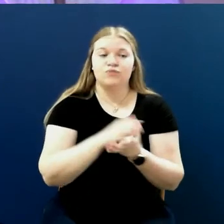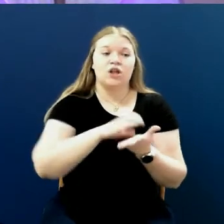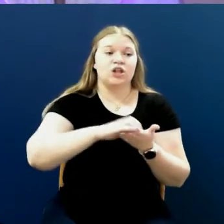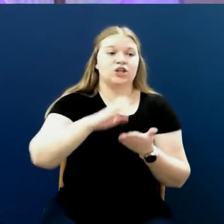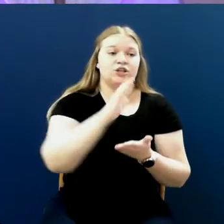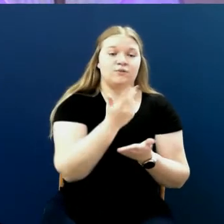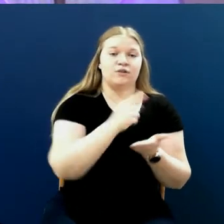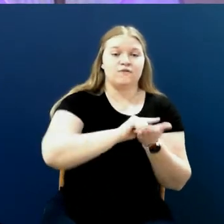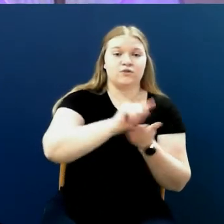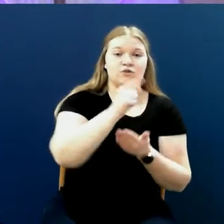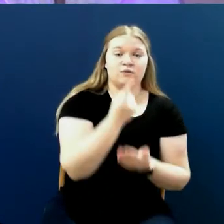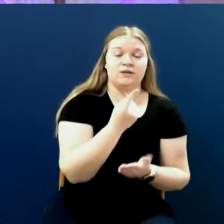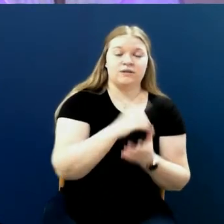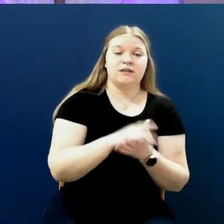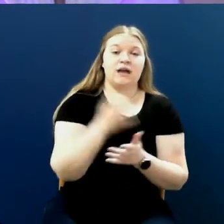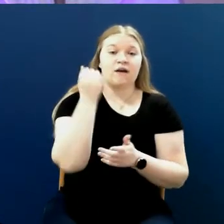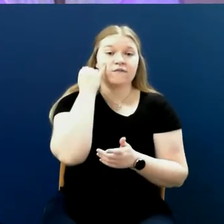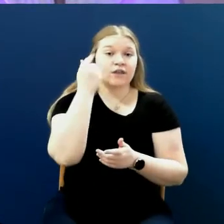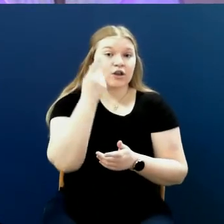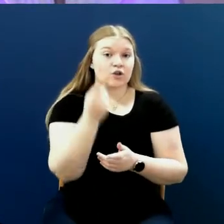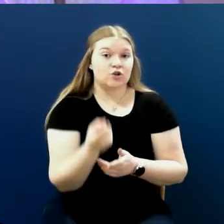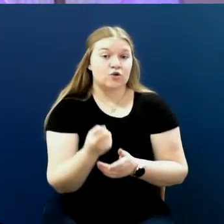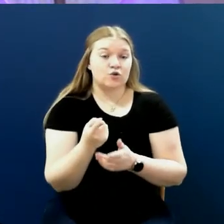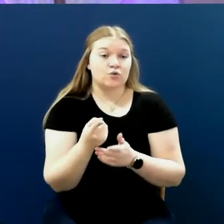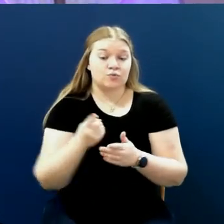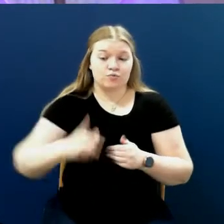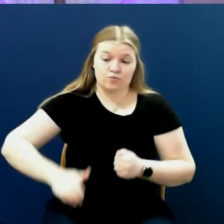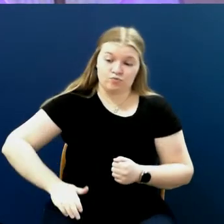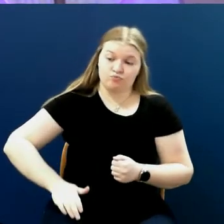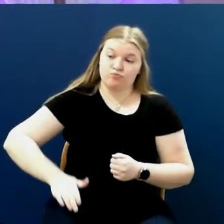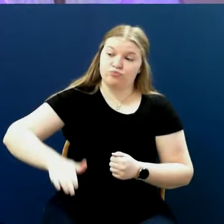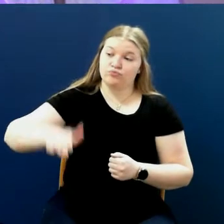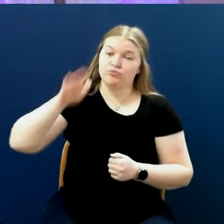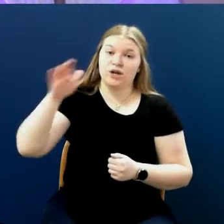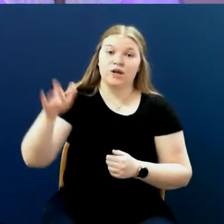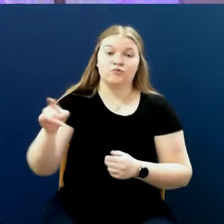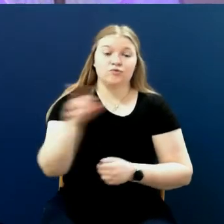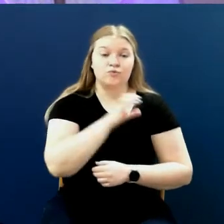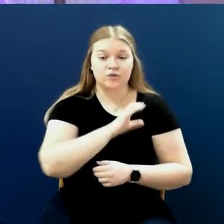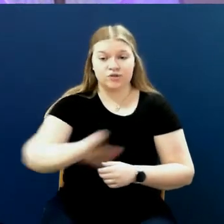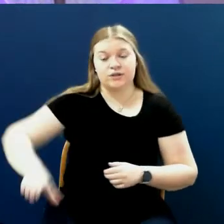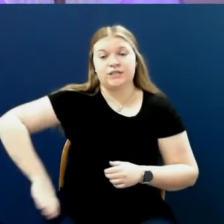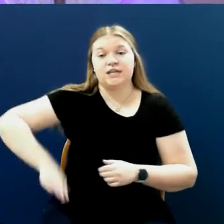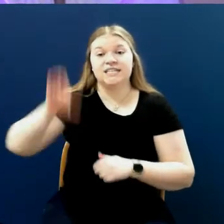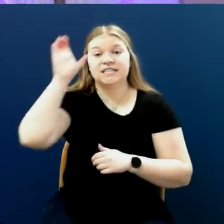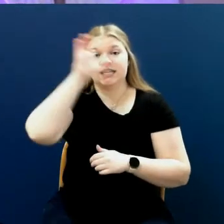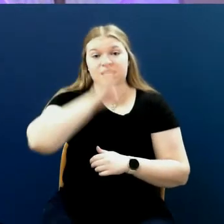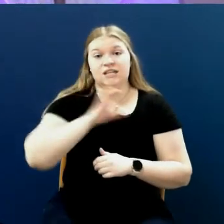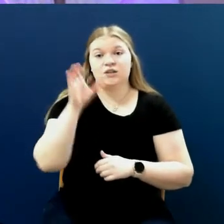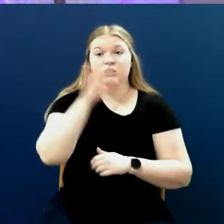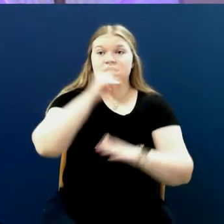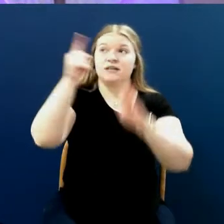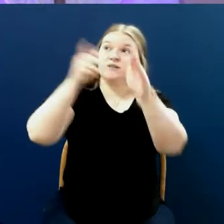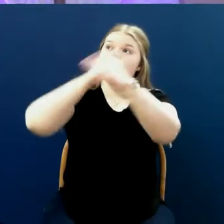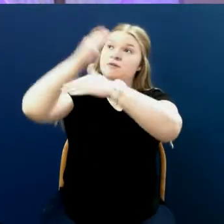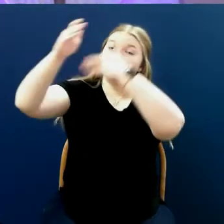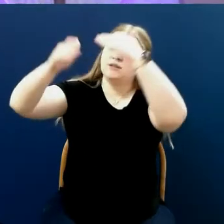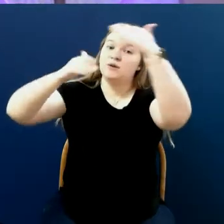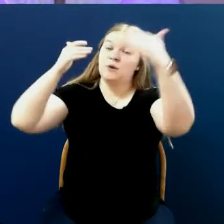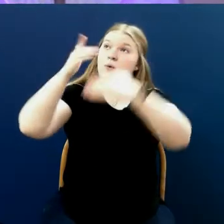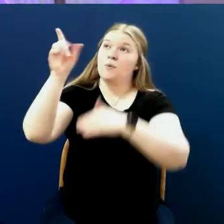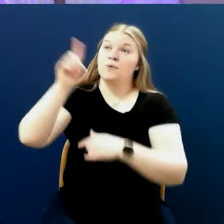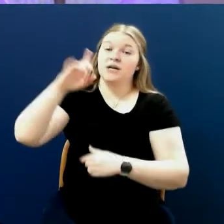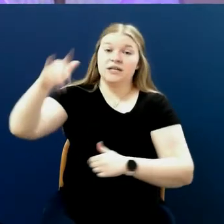1. If then you were raised with Christ, seek those things which are above, where Christ